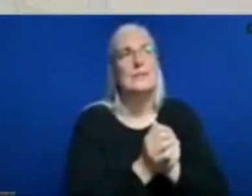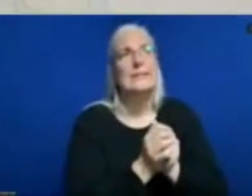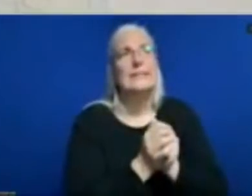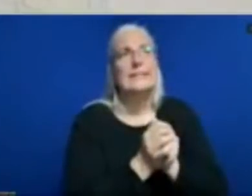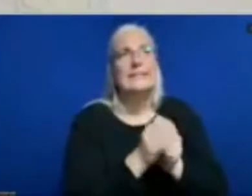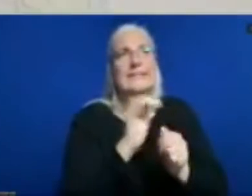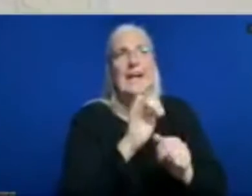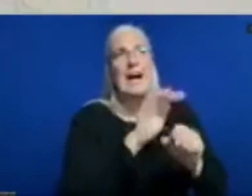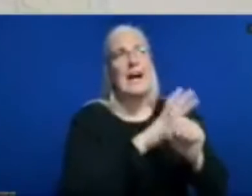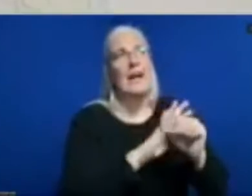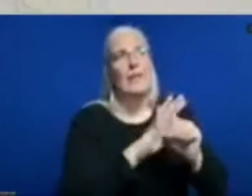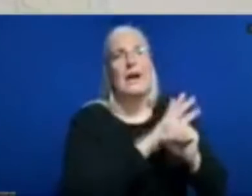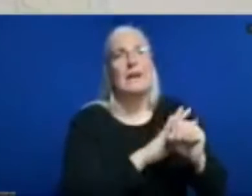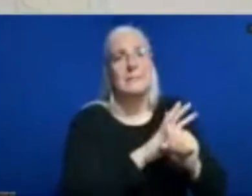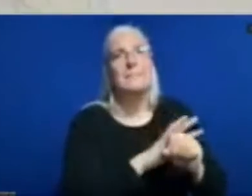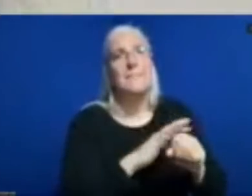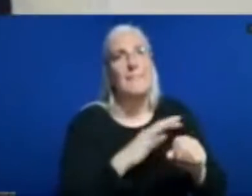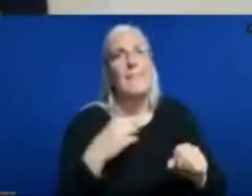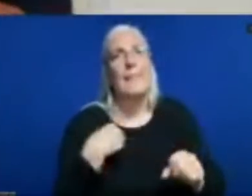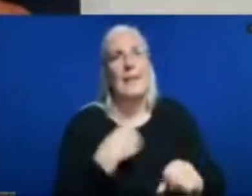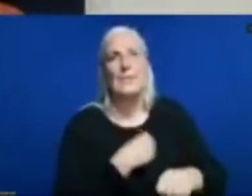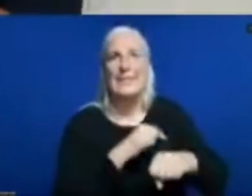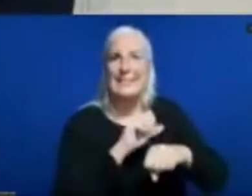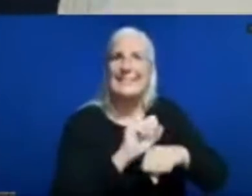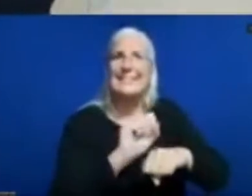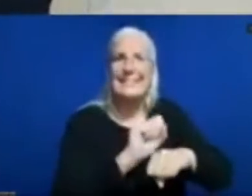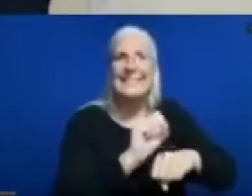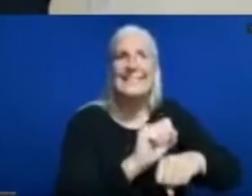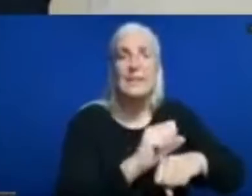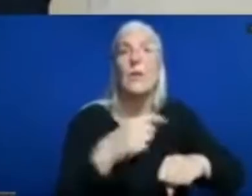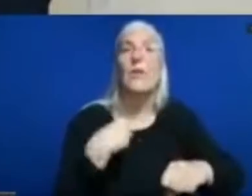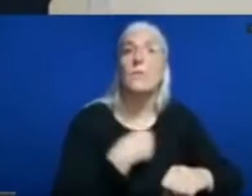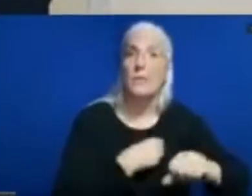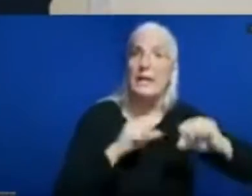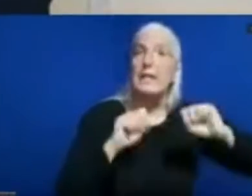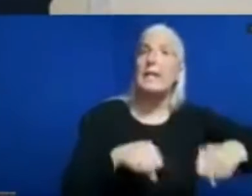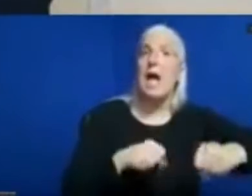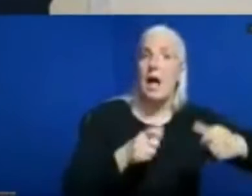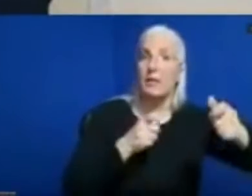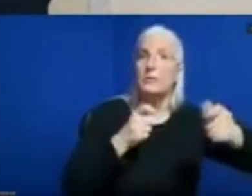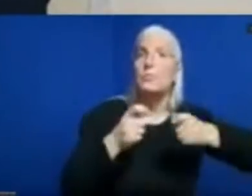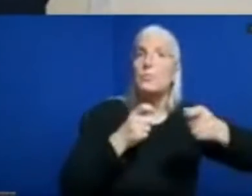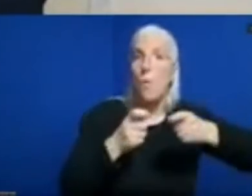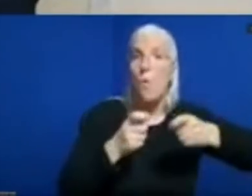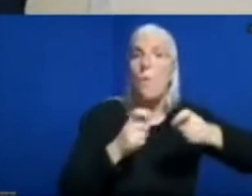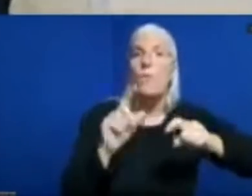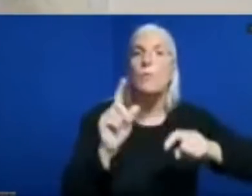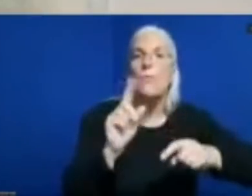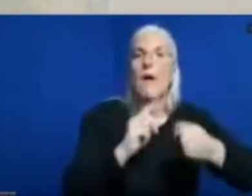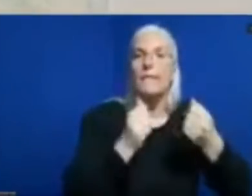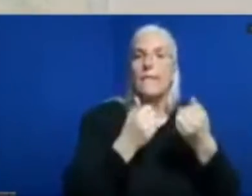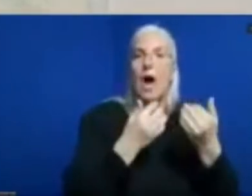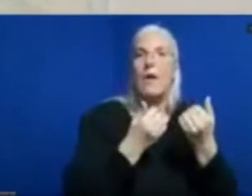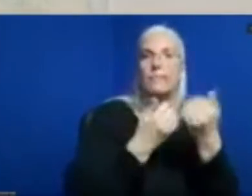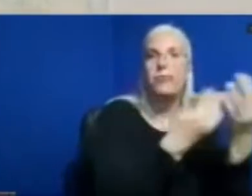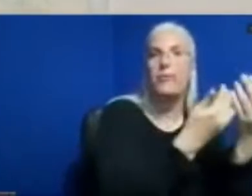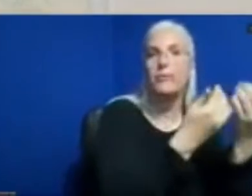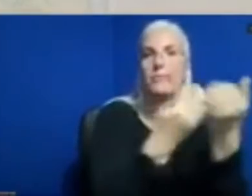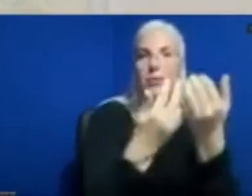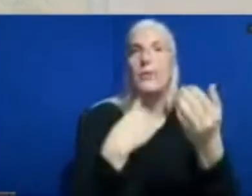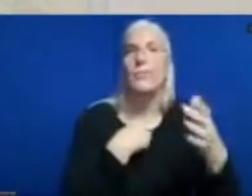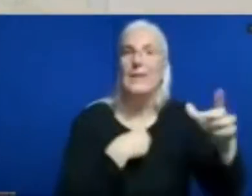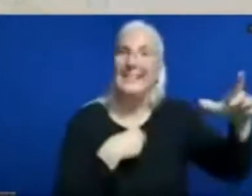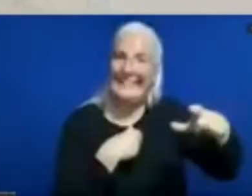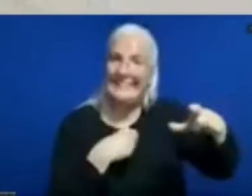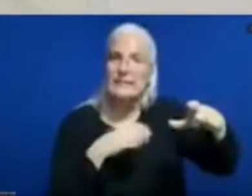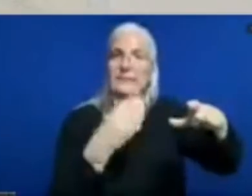move it anywhere. And we're able to be picking those up, and we're constantly being vigilant about that spotting. Fire into the